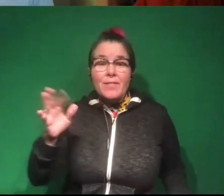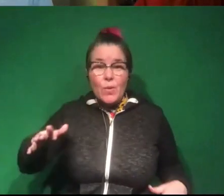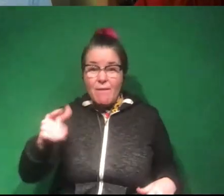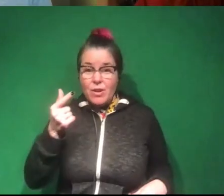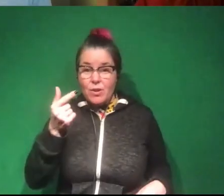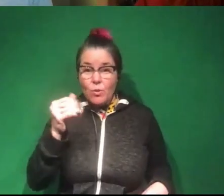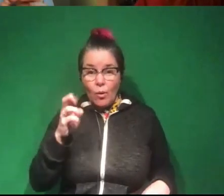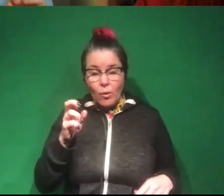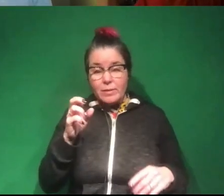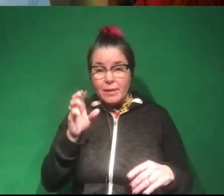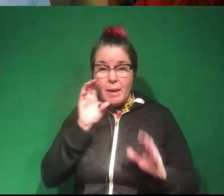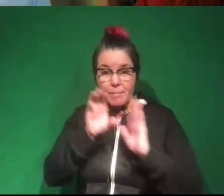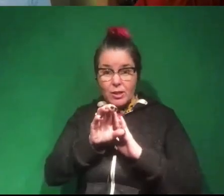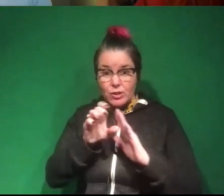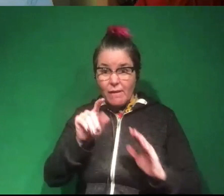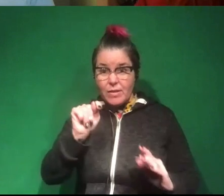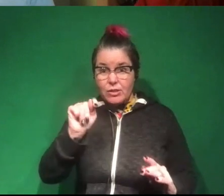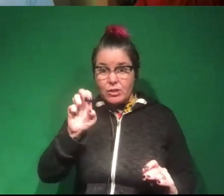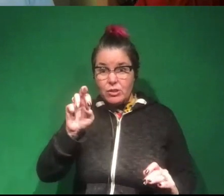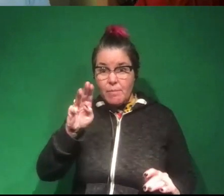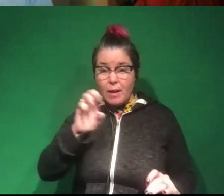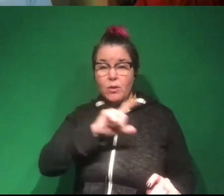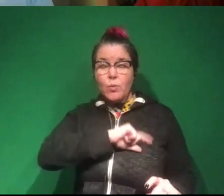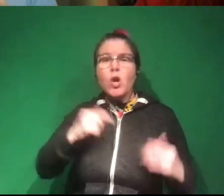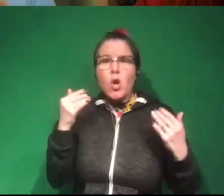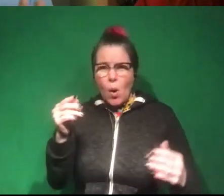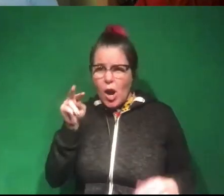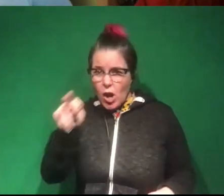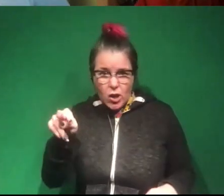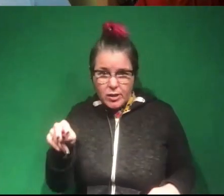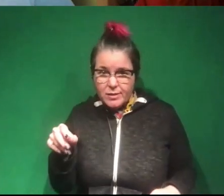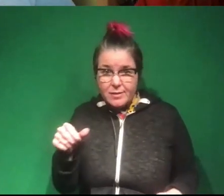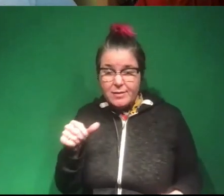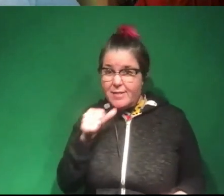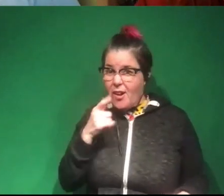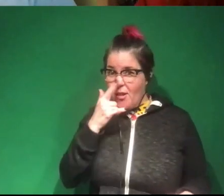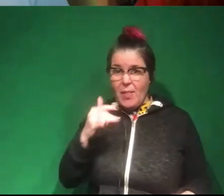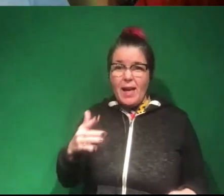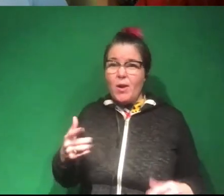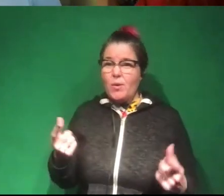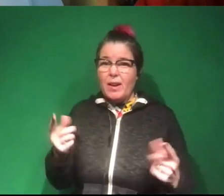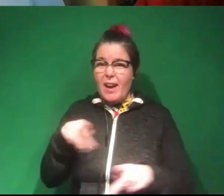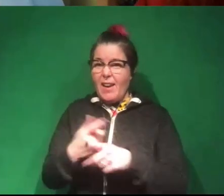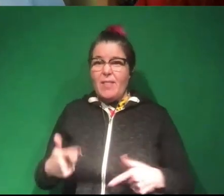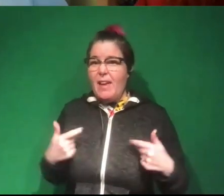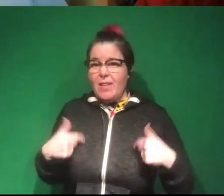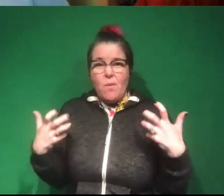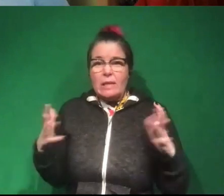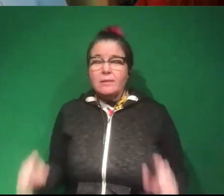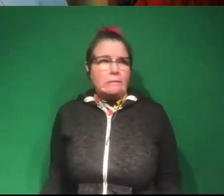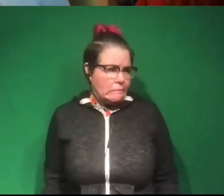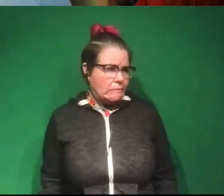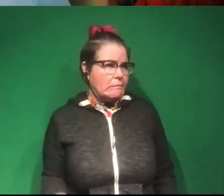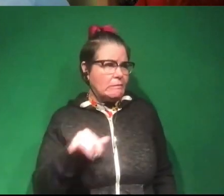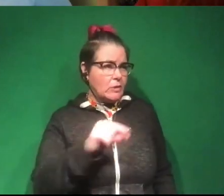picture of a termite queen, you should do it, because it does not look like a lifestyle that I would want to have. Ooh, yikes. So queen,